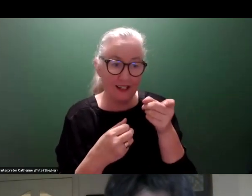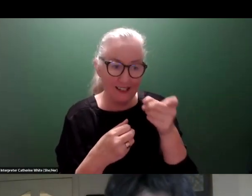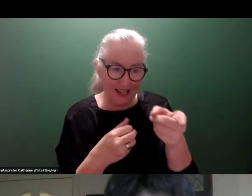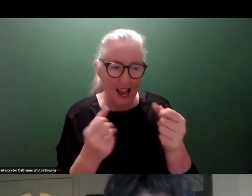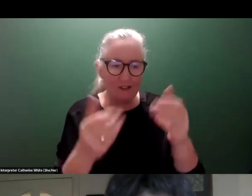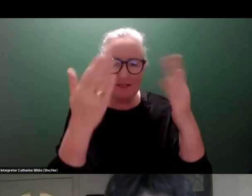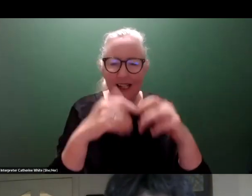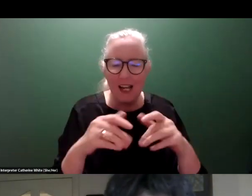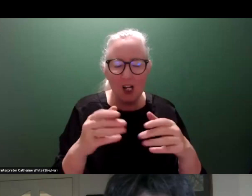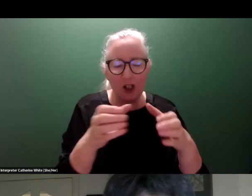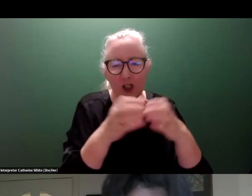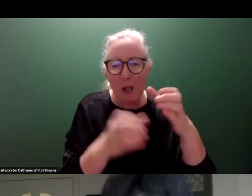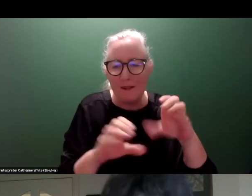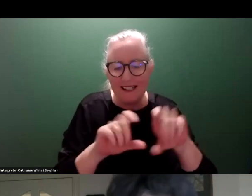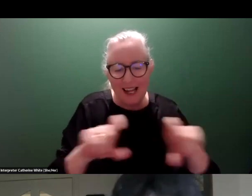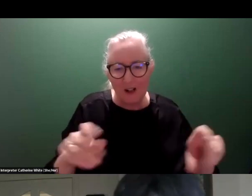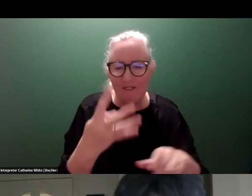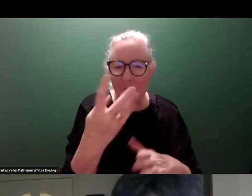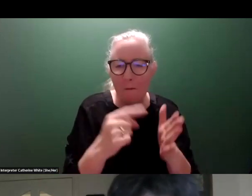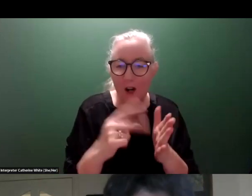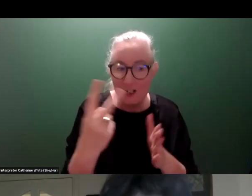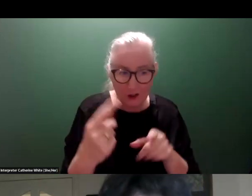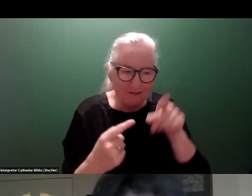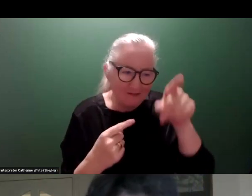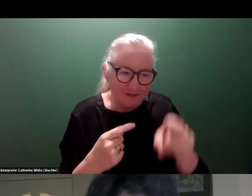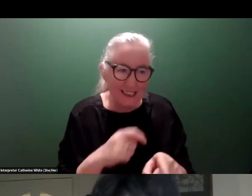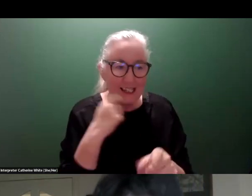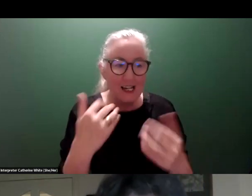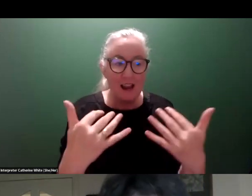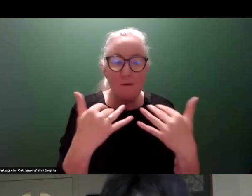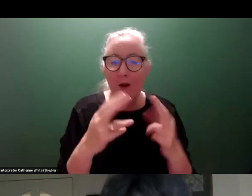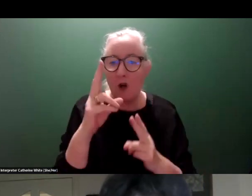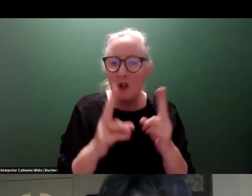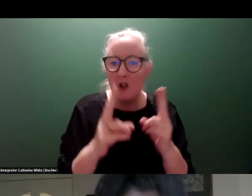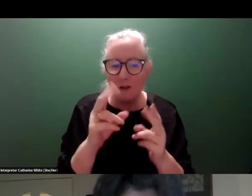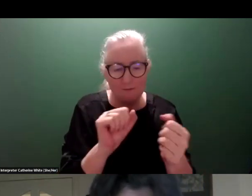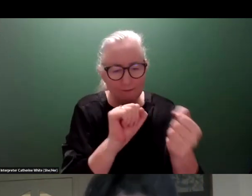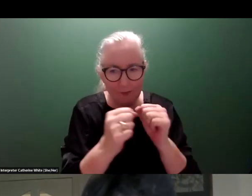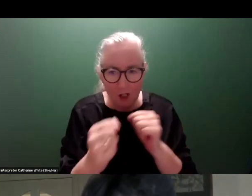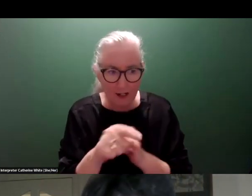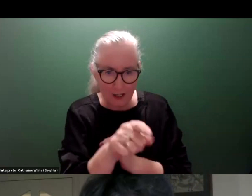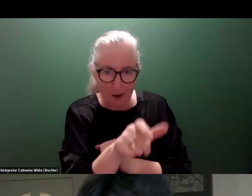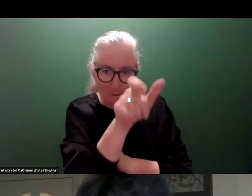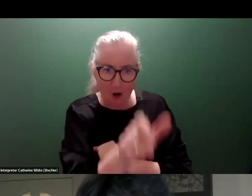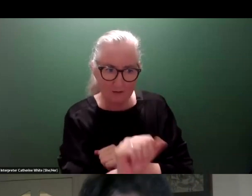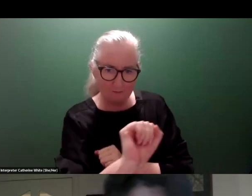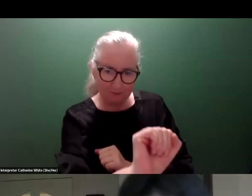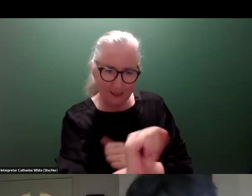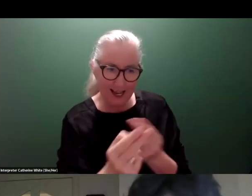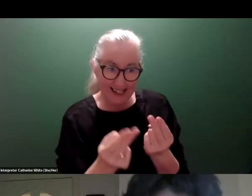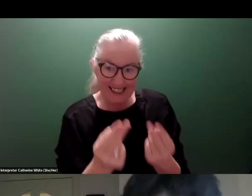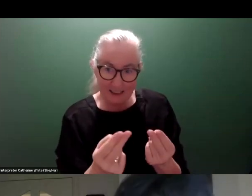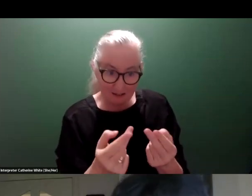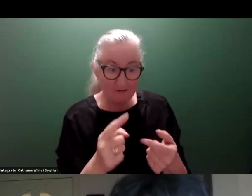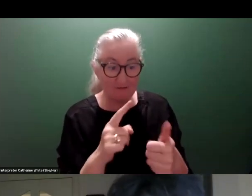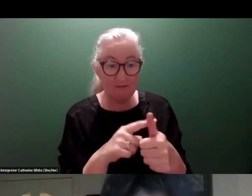subsection 4.2. This says things like information should be tailored to the individual's needs. That